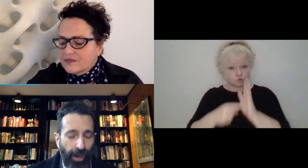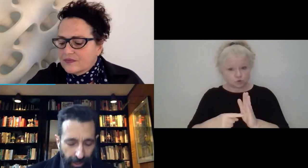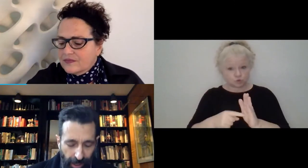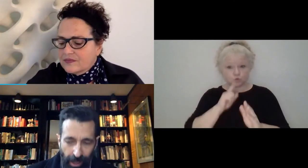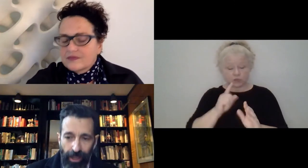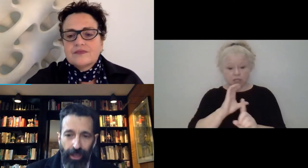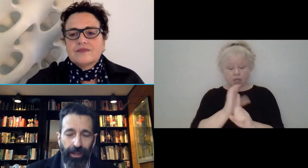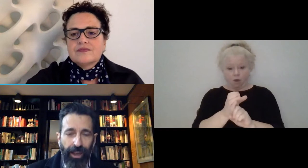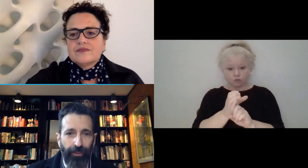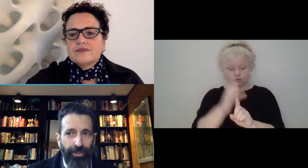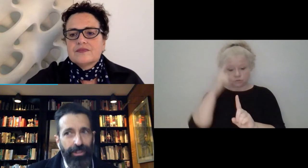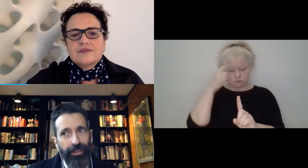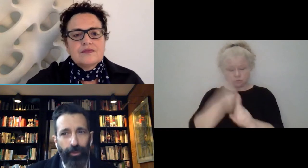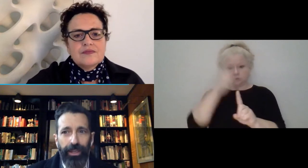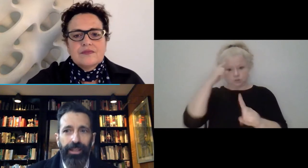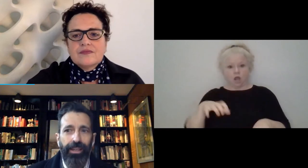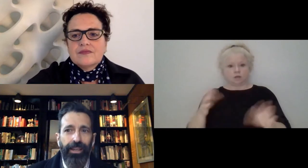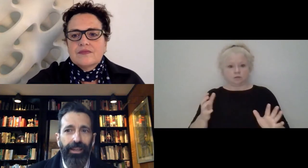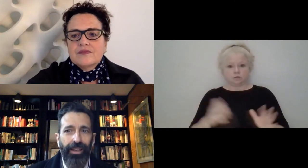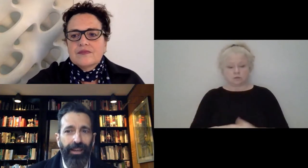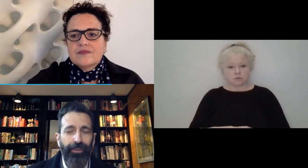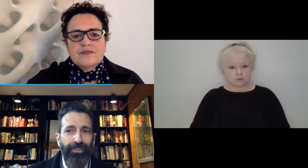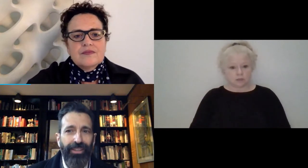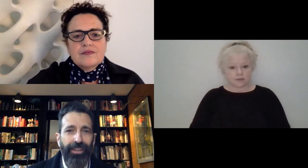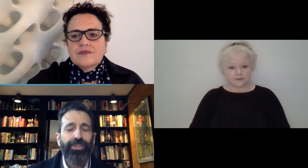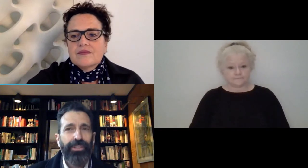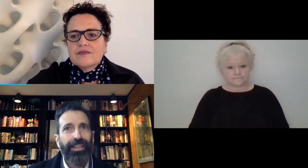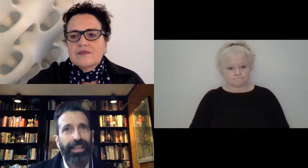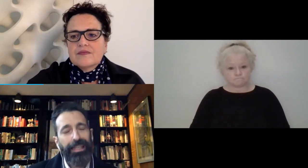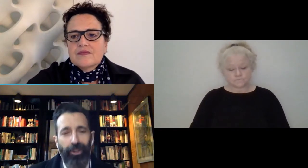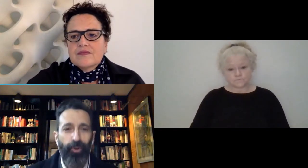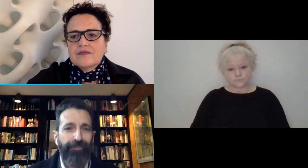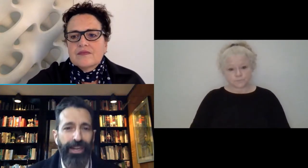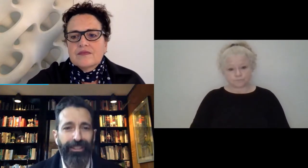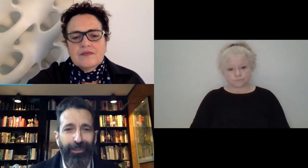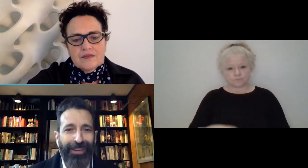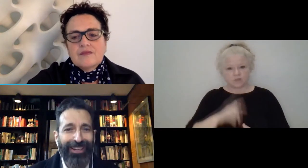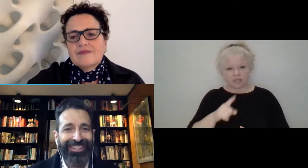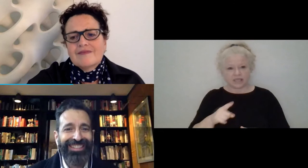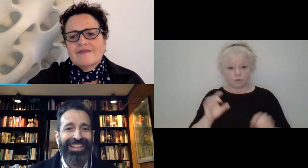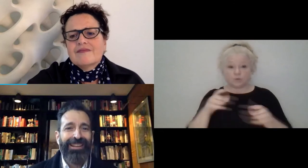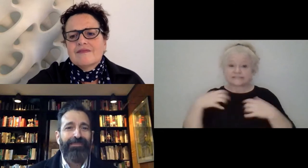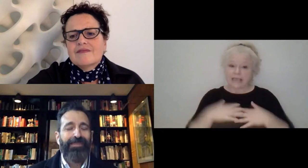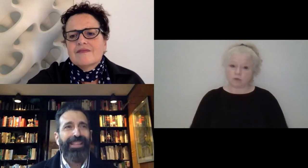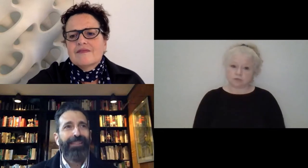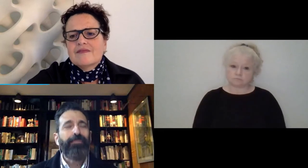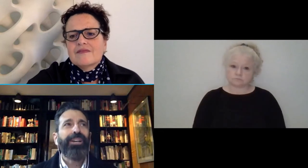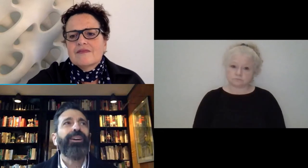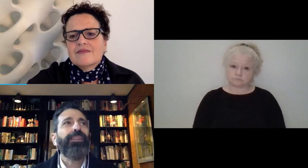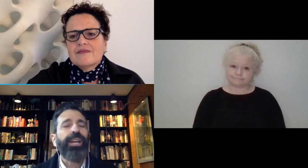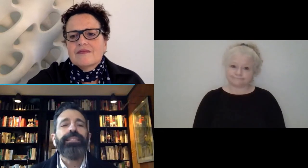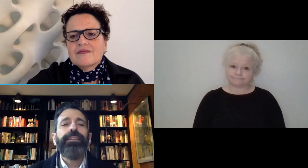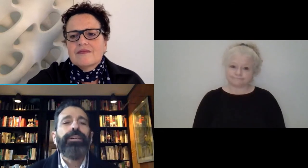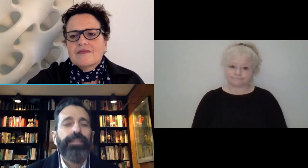culture shock. I was, in a way, it was a little horrifying, to be quite honest.